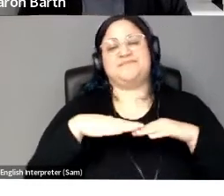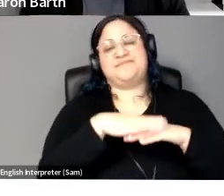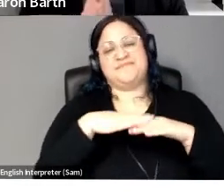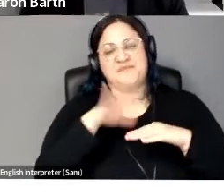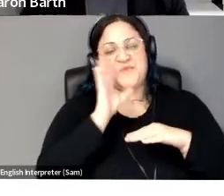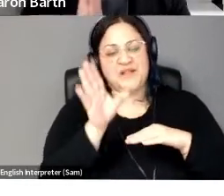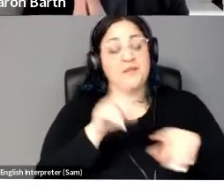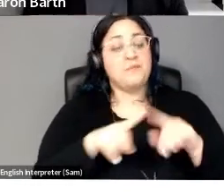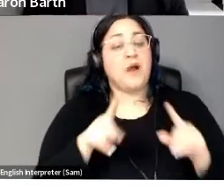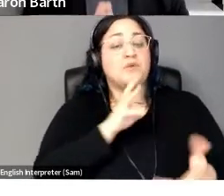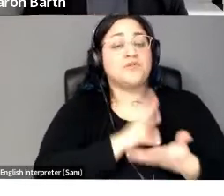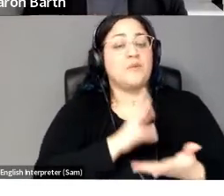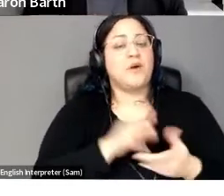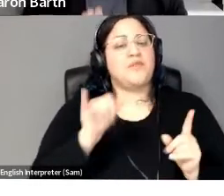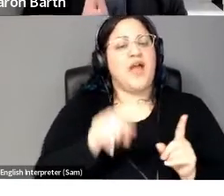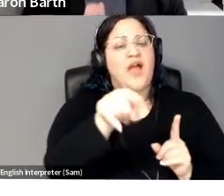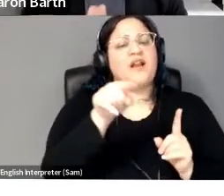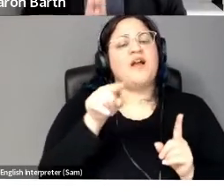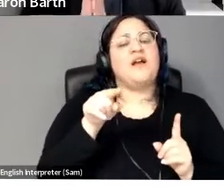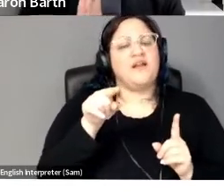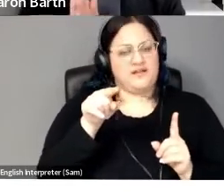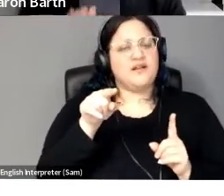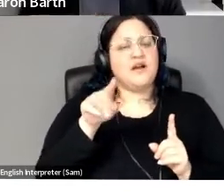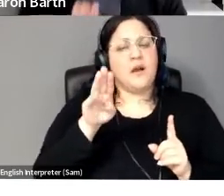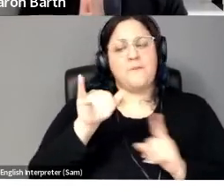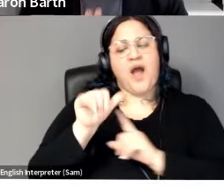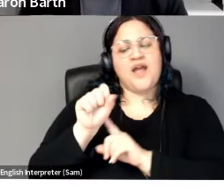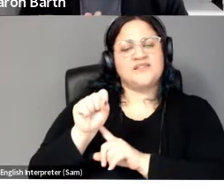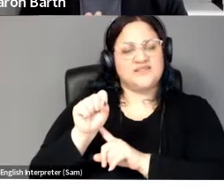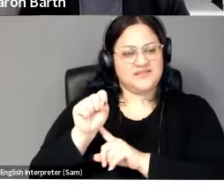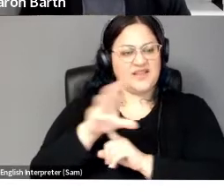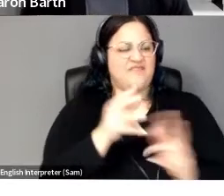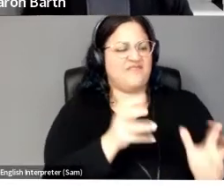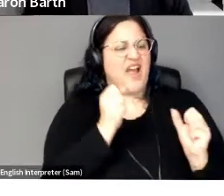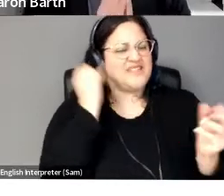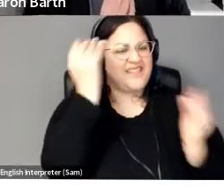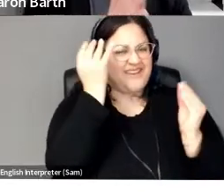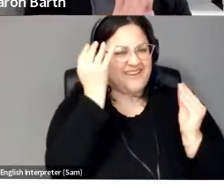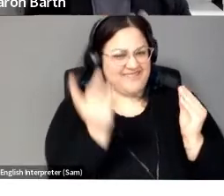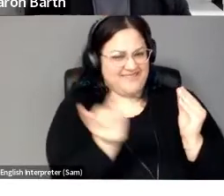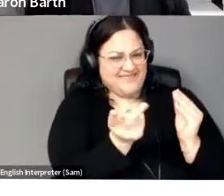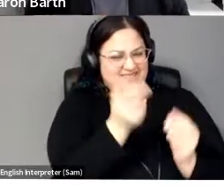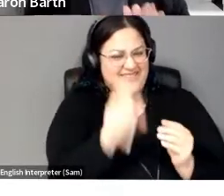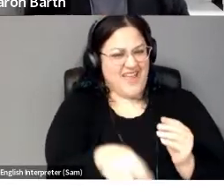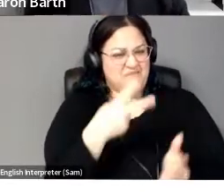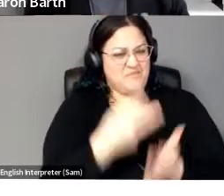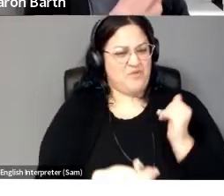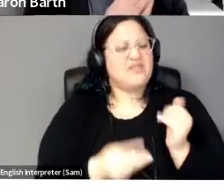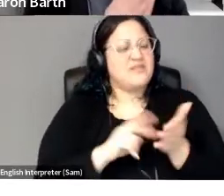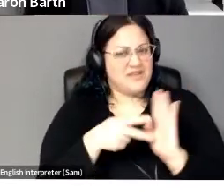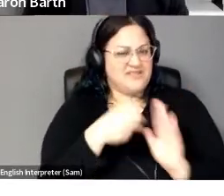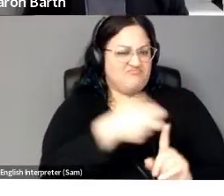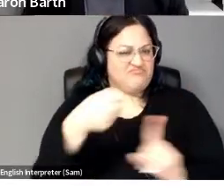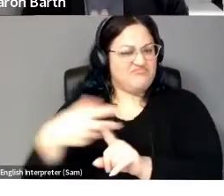through the lens of what's called fast thinking, and you'll understand what that is soon enough. So we're going to look at what fast thinking and